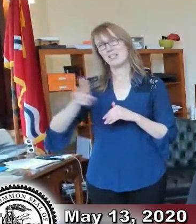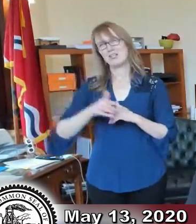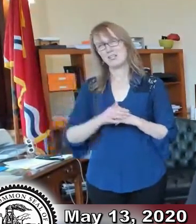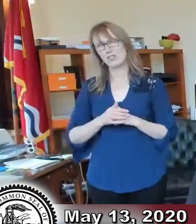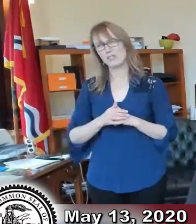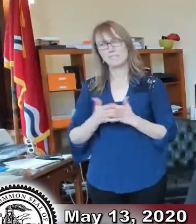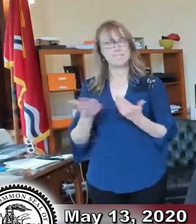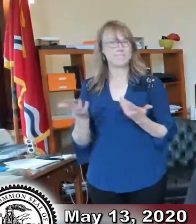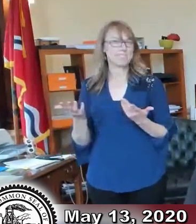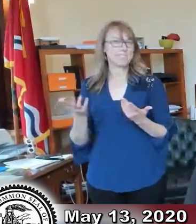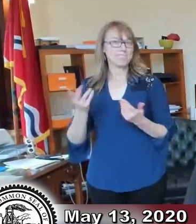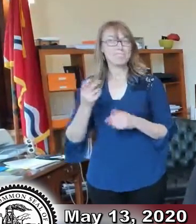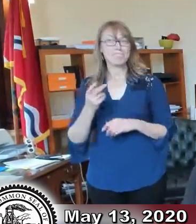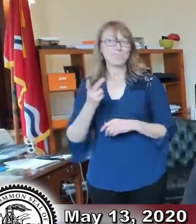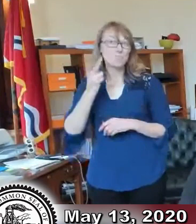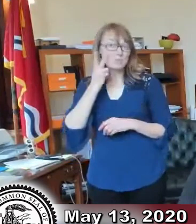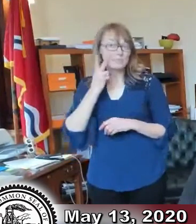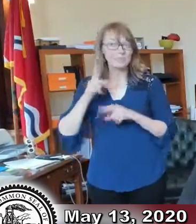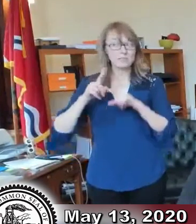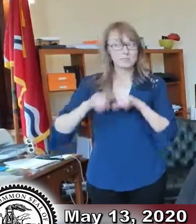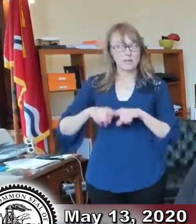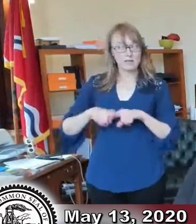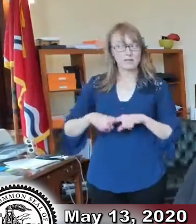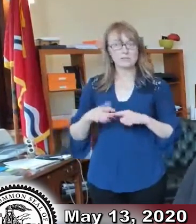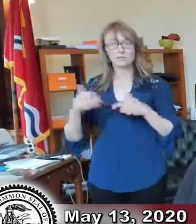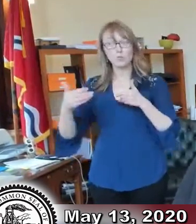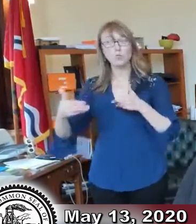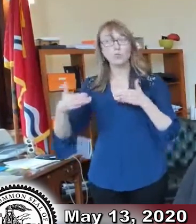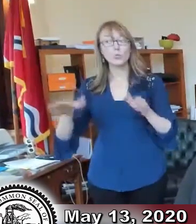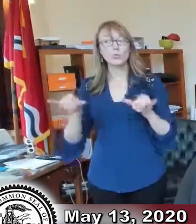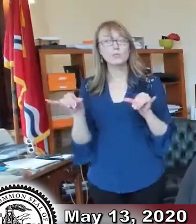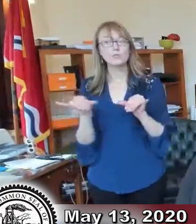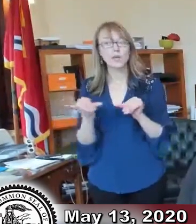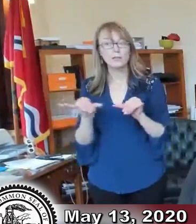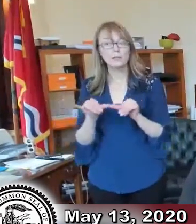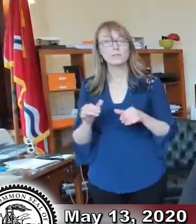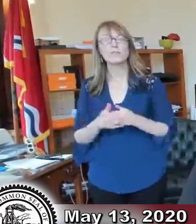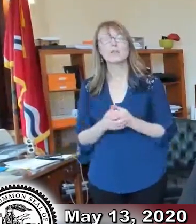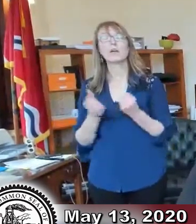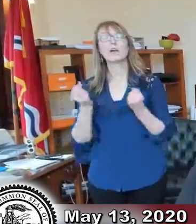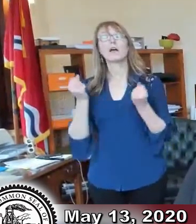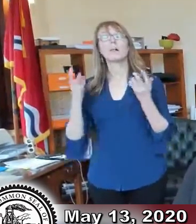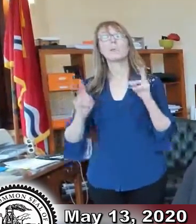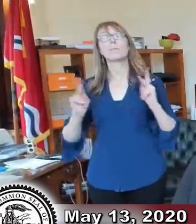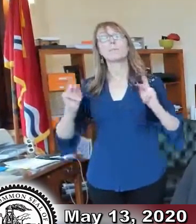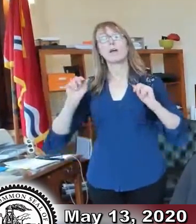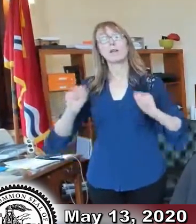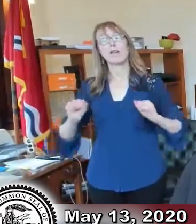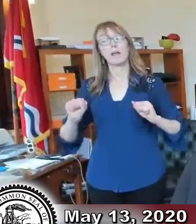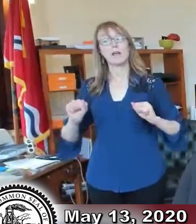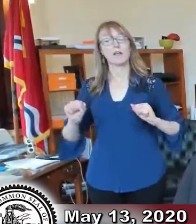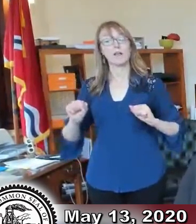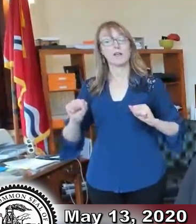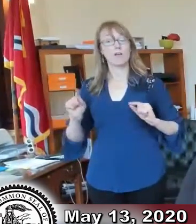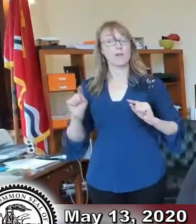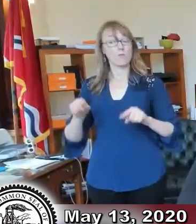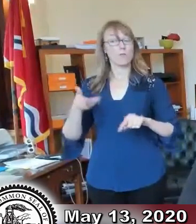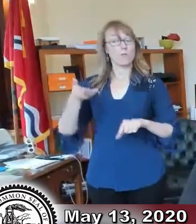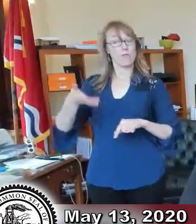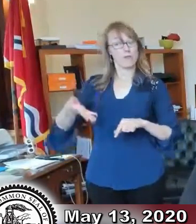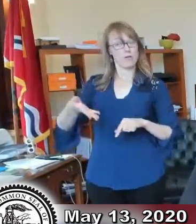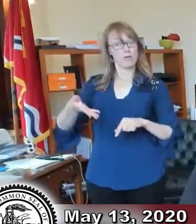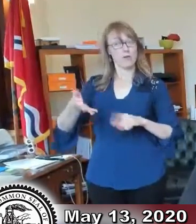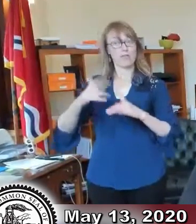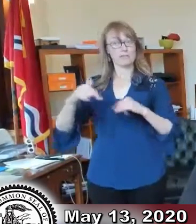will depend upon the size of the room and how many people can be socially distanced. I think